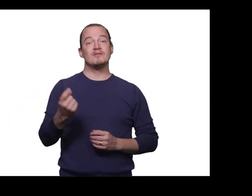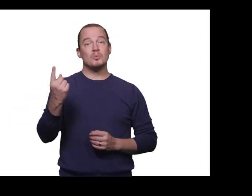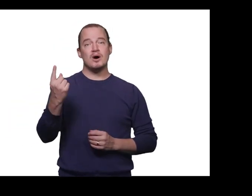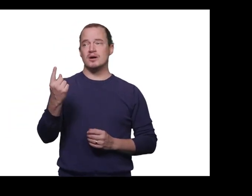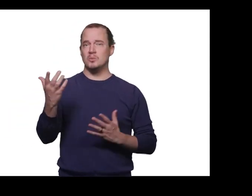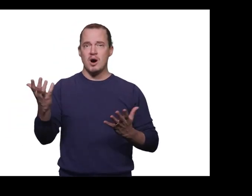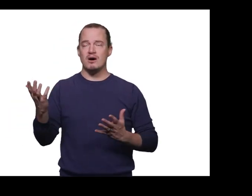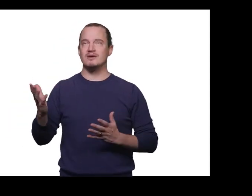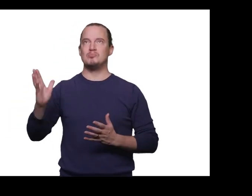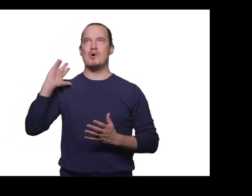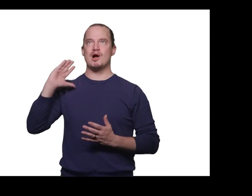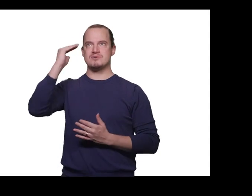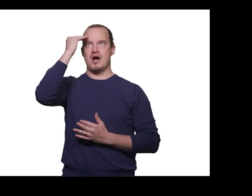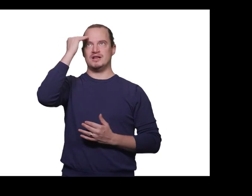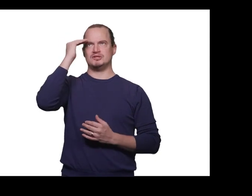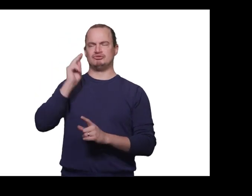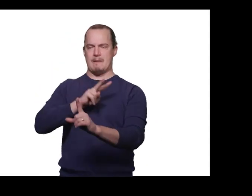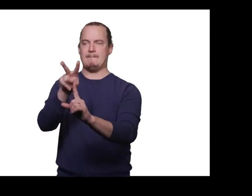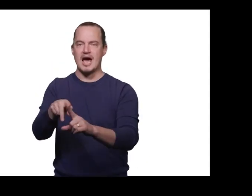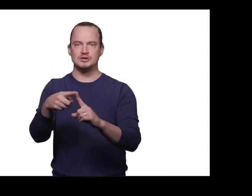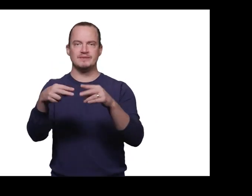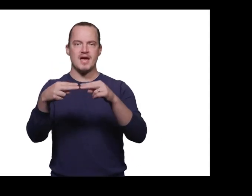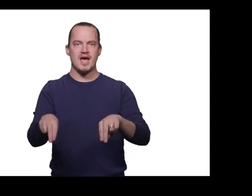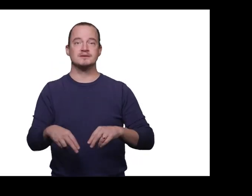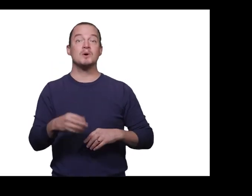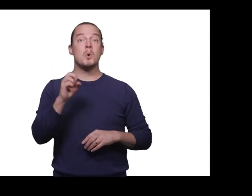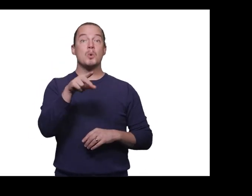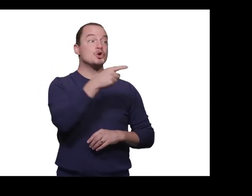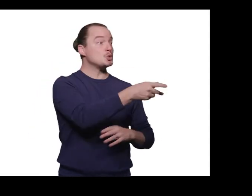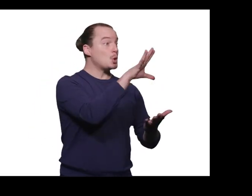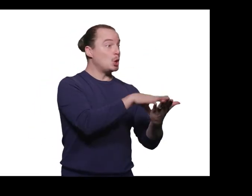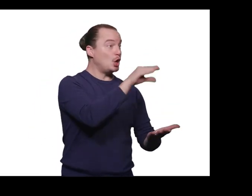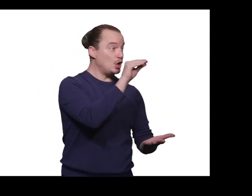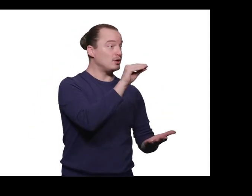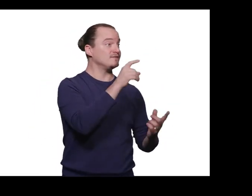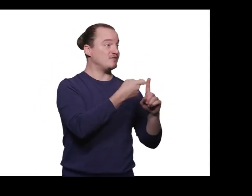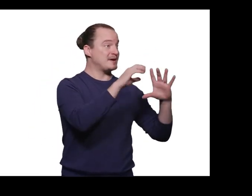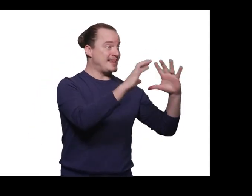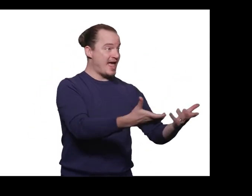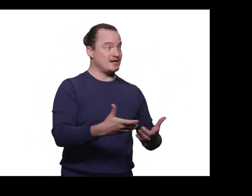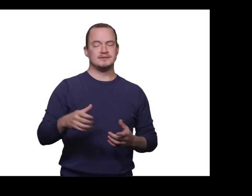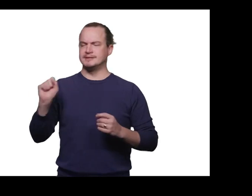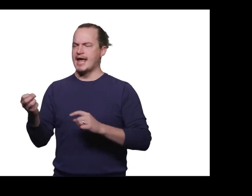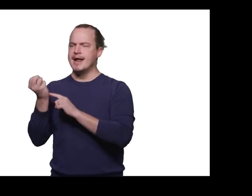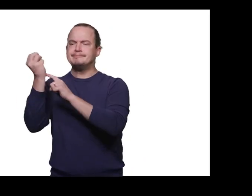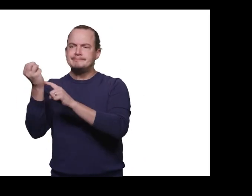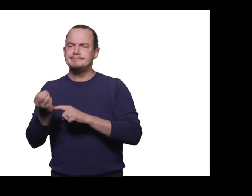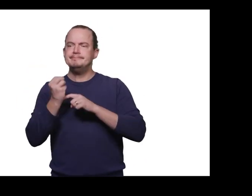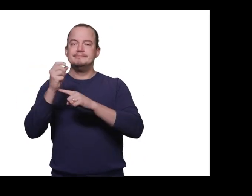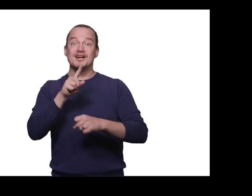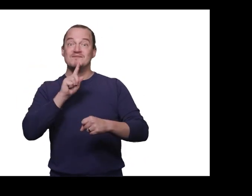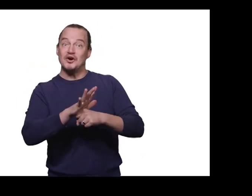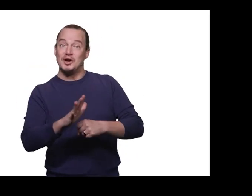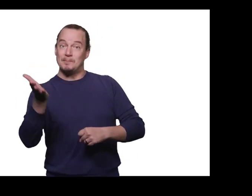prior knowledge, developing prior knowledge or confirming prior knowledge before we get into our lesson. So we